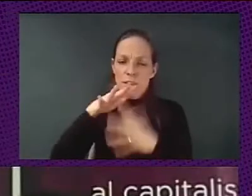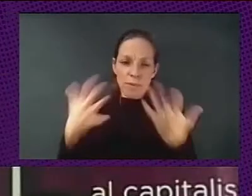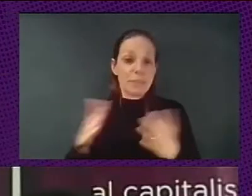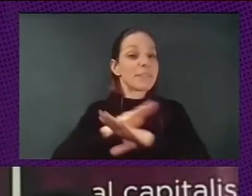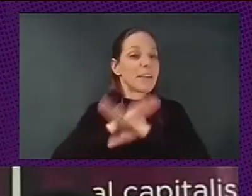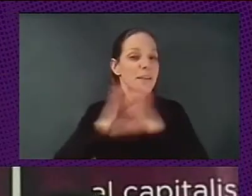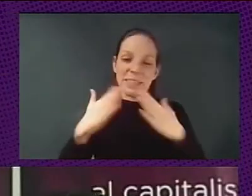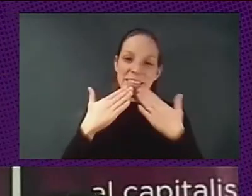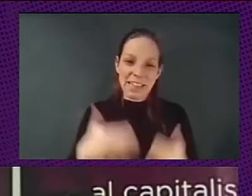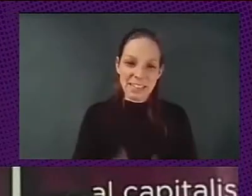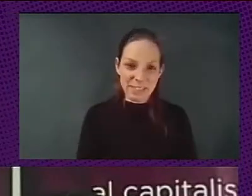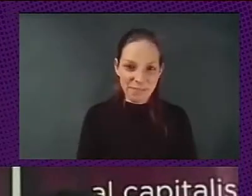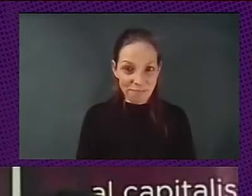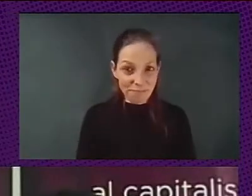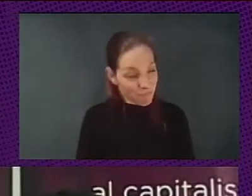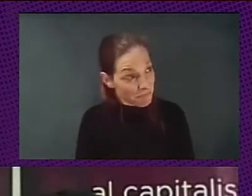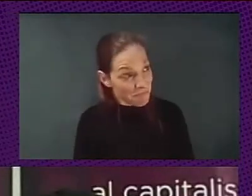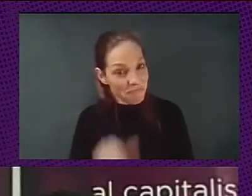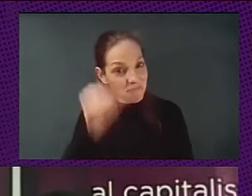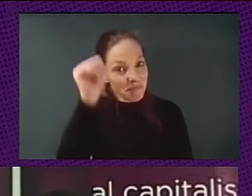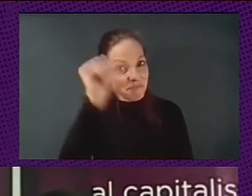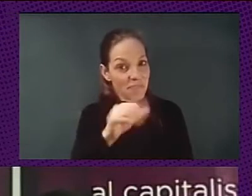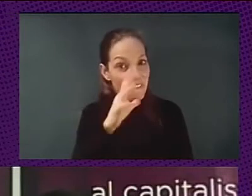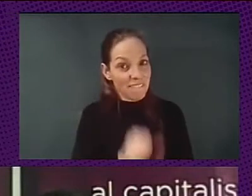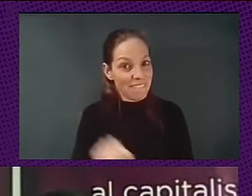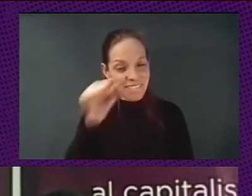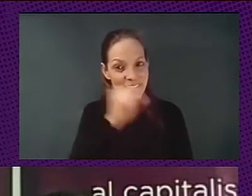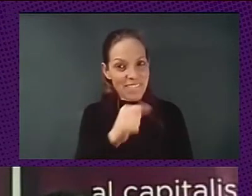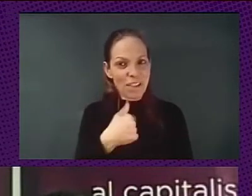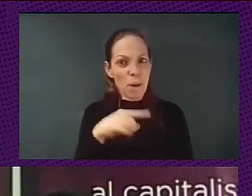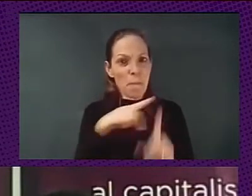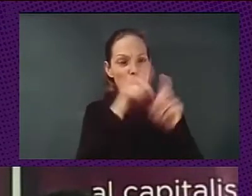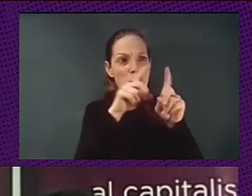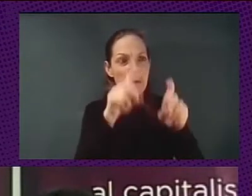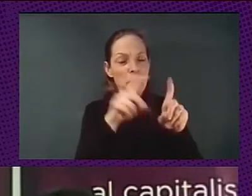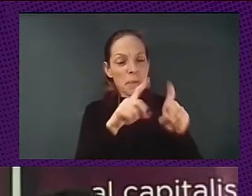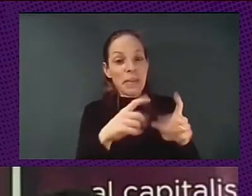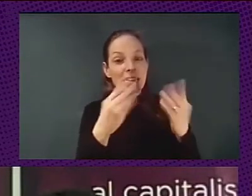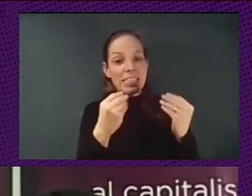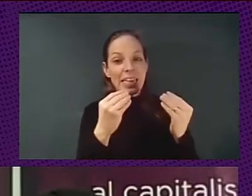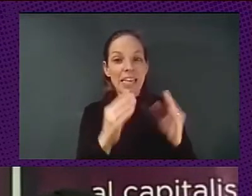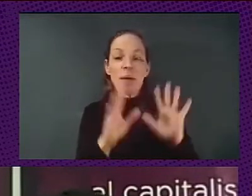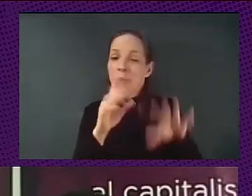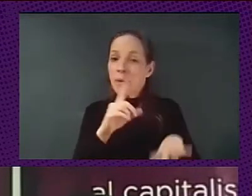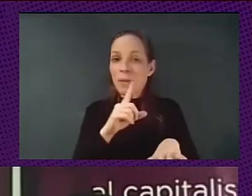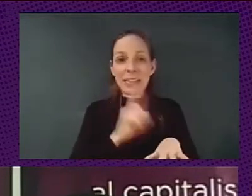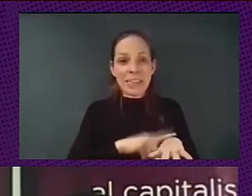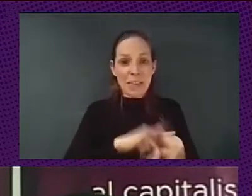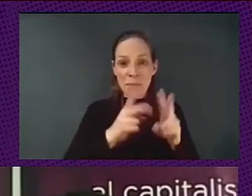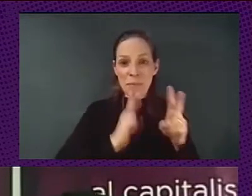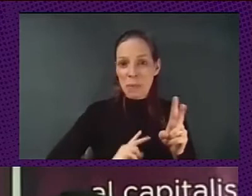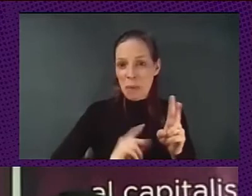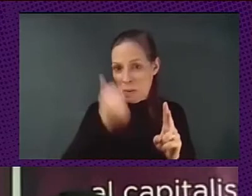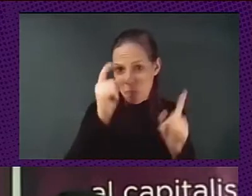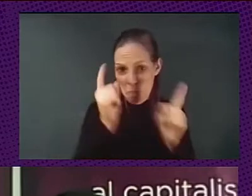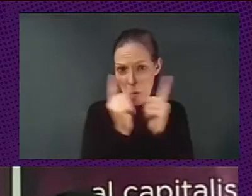much. I have so many questions for you, but we have very little time. So I'm going to focus with the most specific one. You mentioned the question